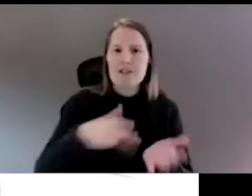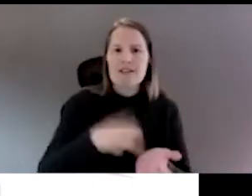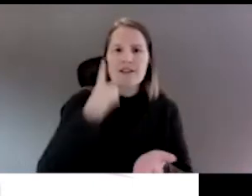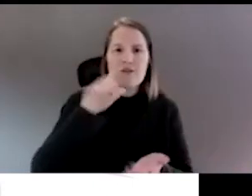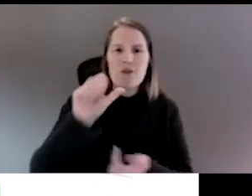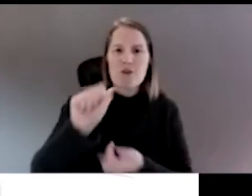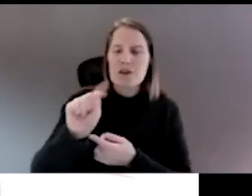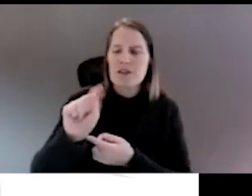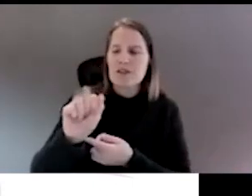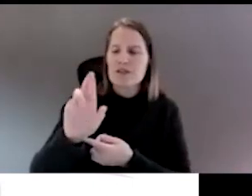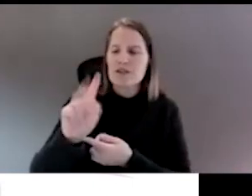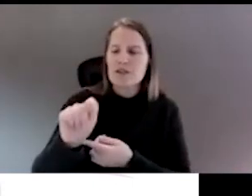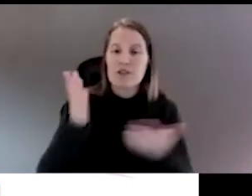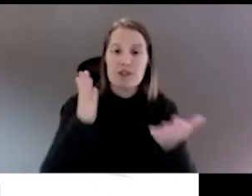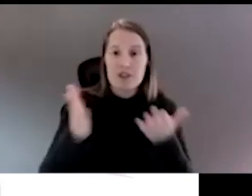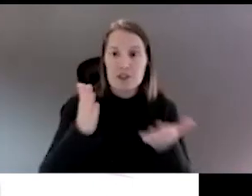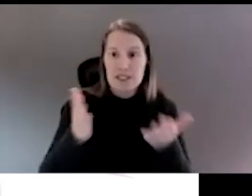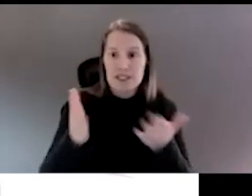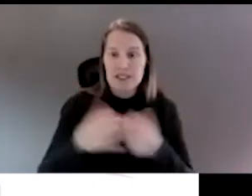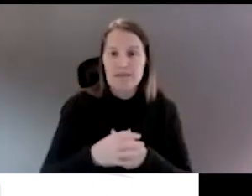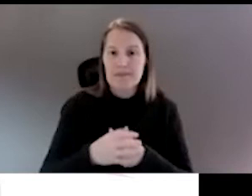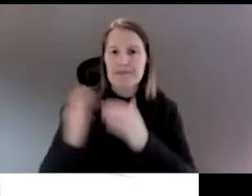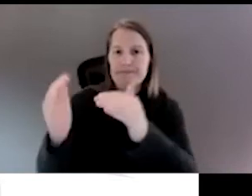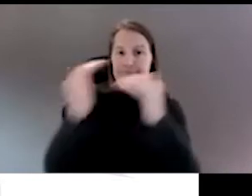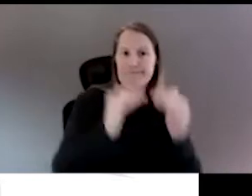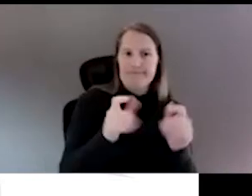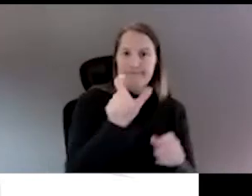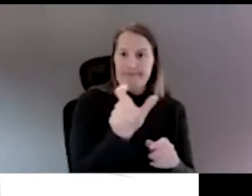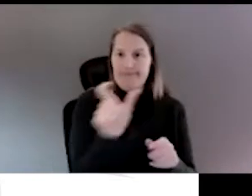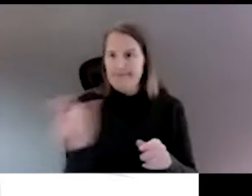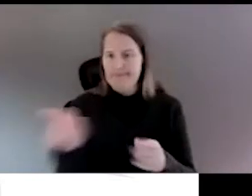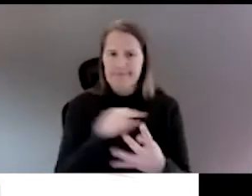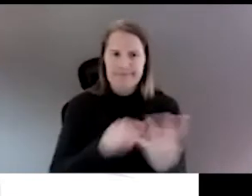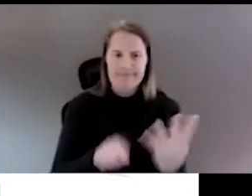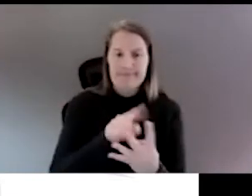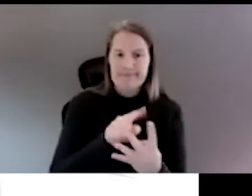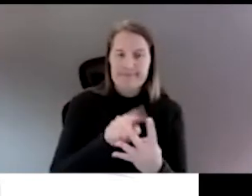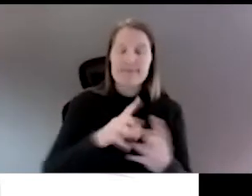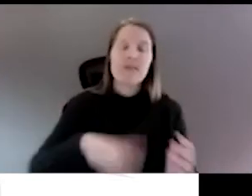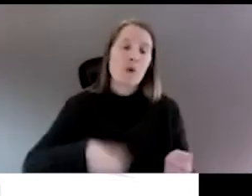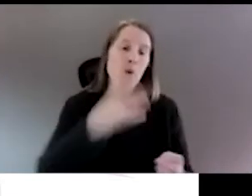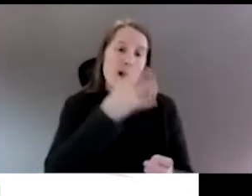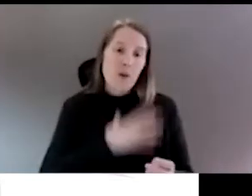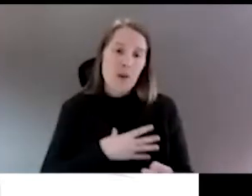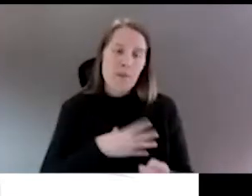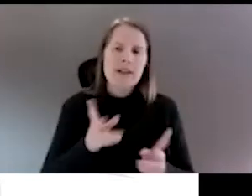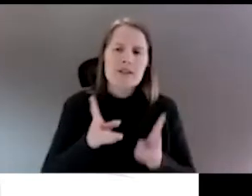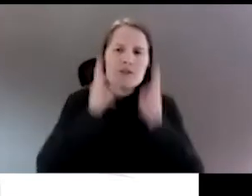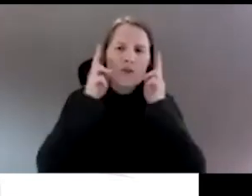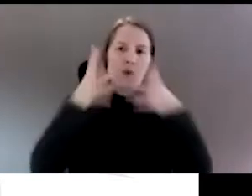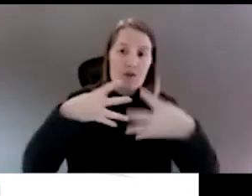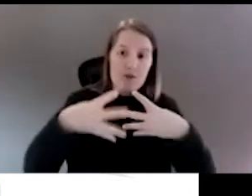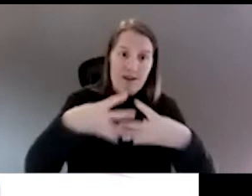Services. Visual description: White woman with short gray hair and blue-green